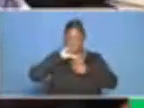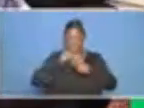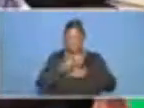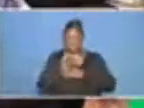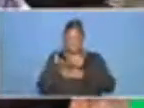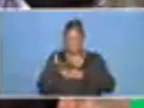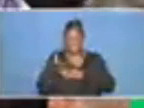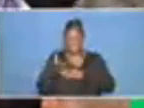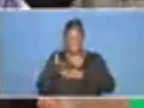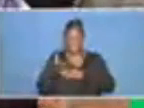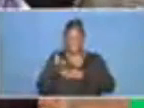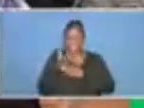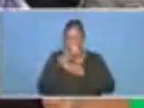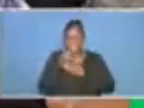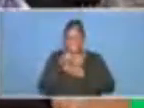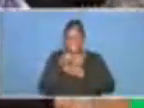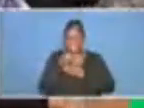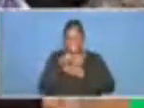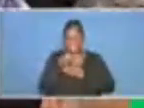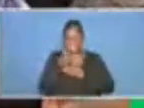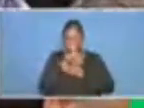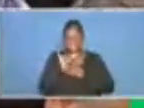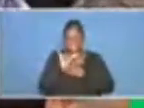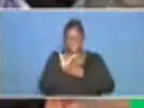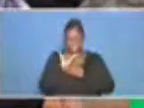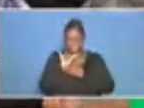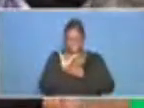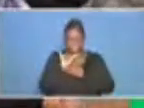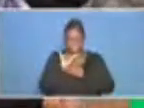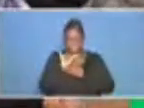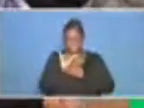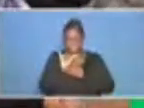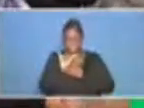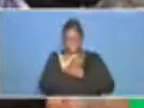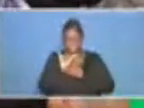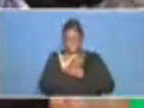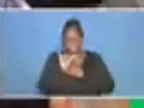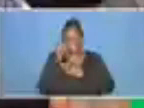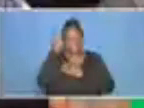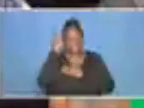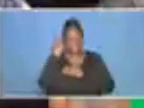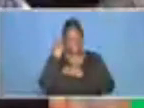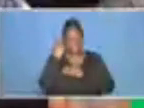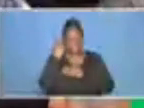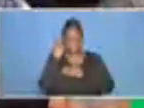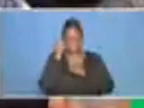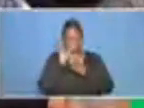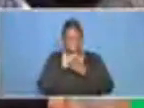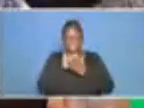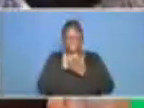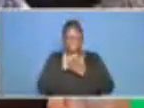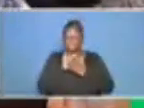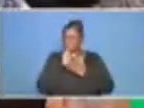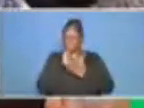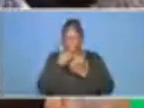It was discovered that this fuel supply from a supplier was